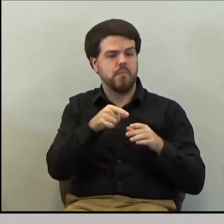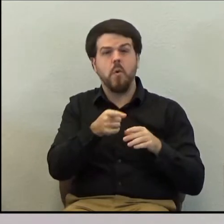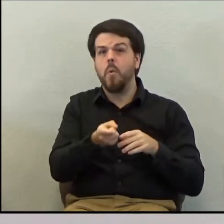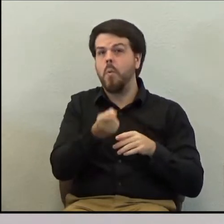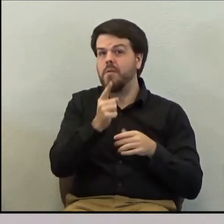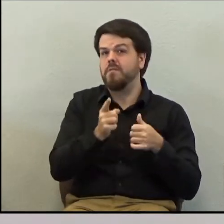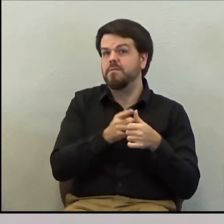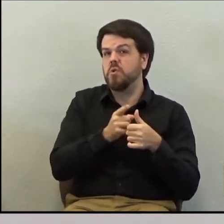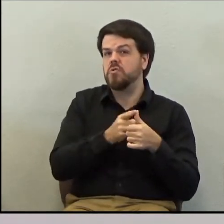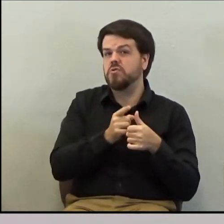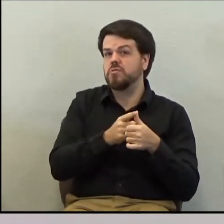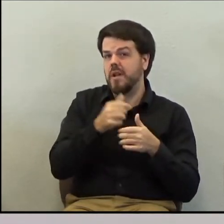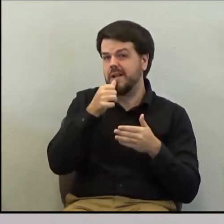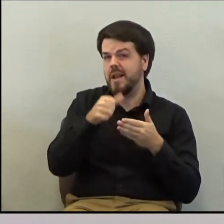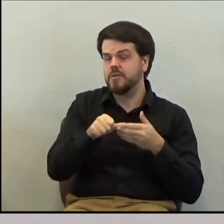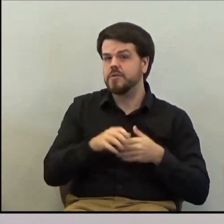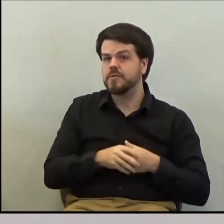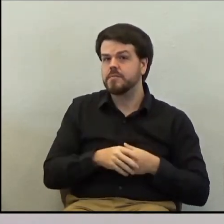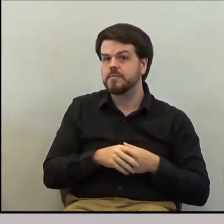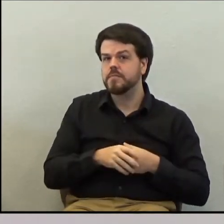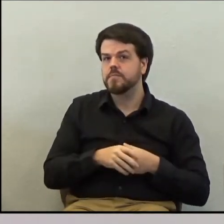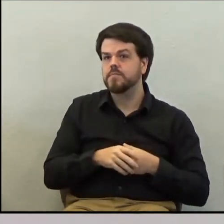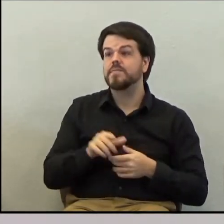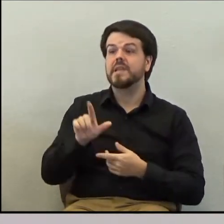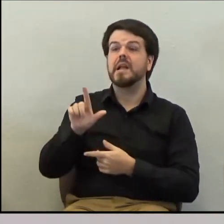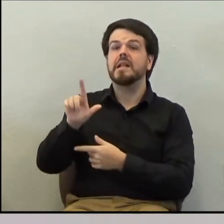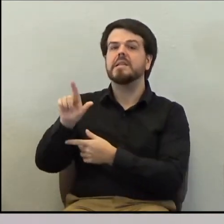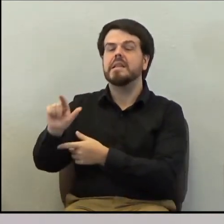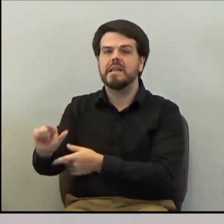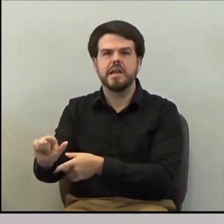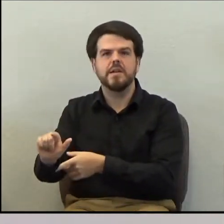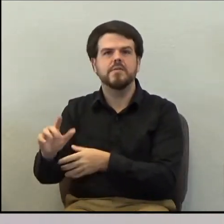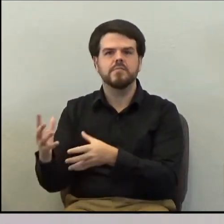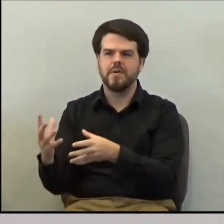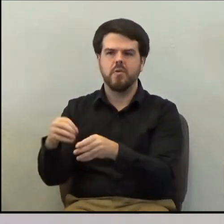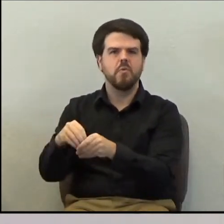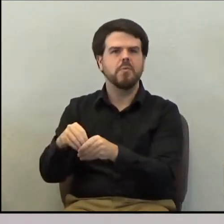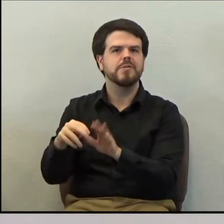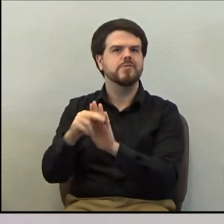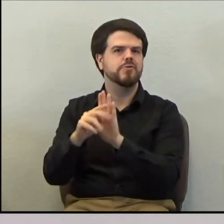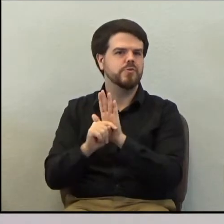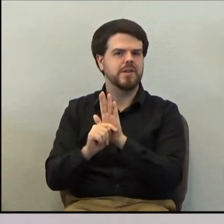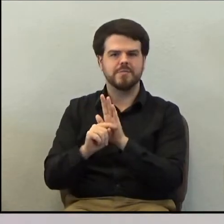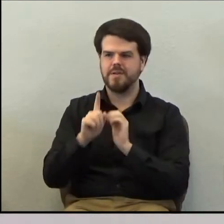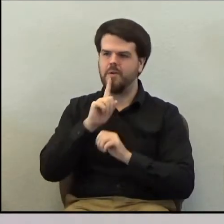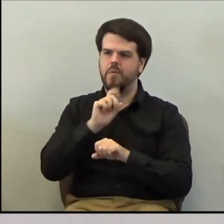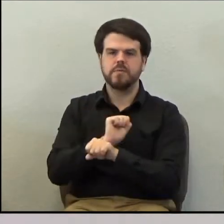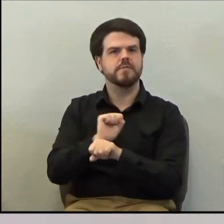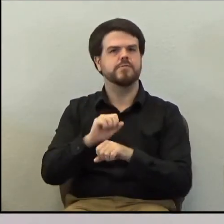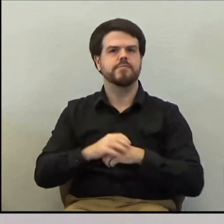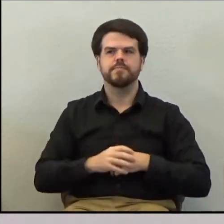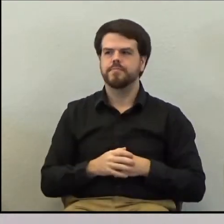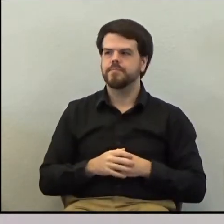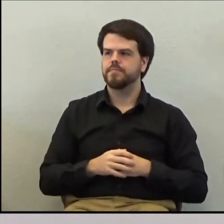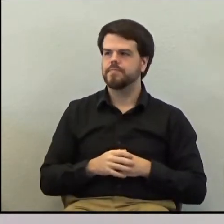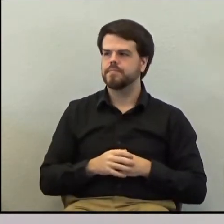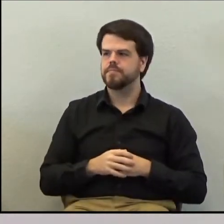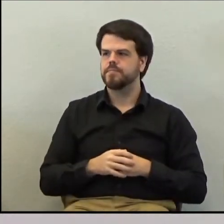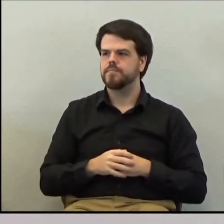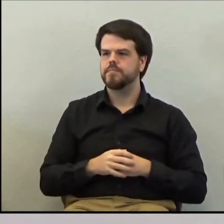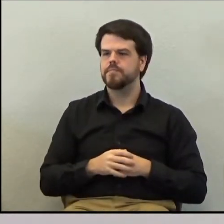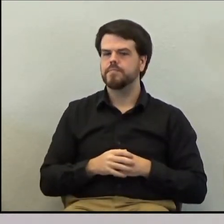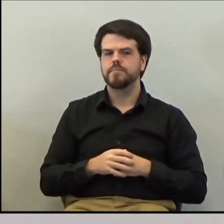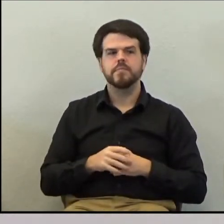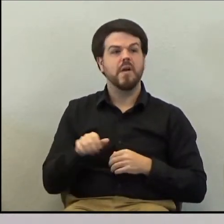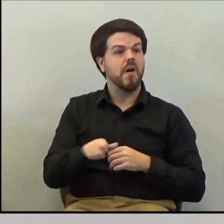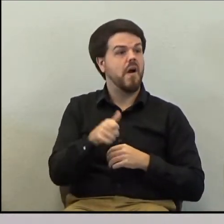written. And then it later became part of the New Testament. The other writings that make up the New